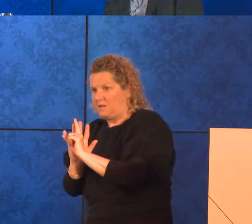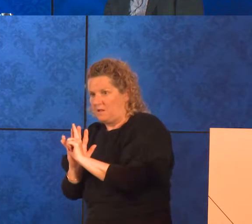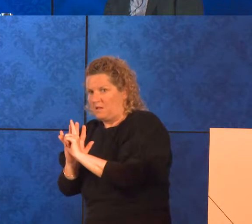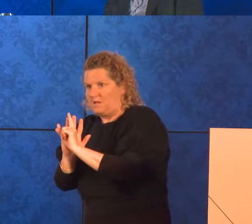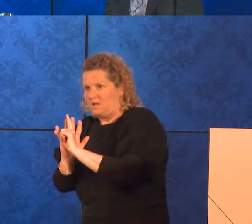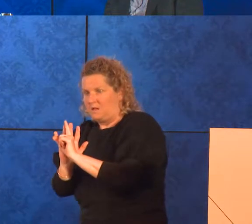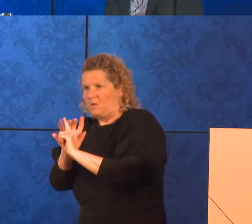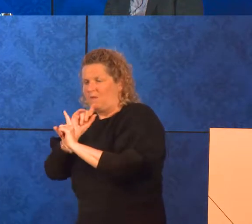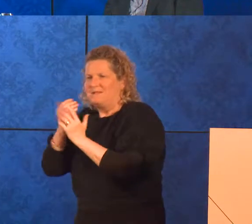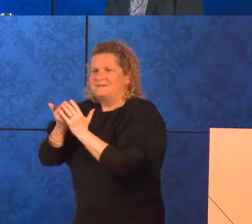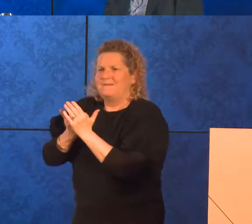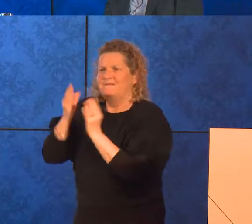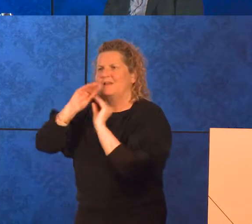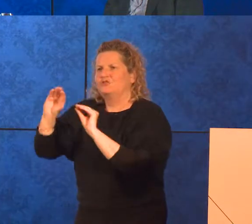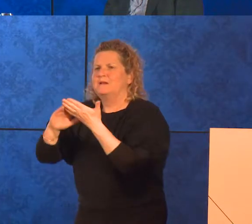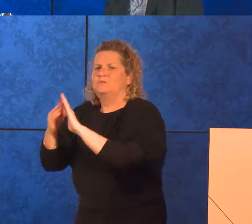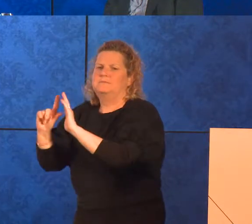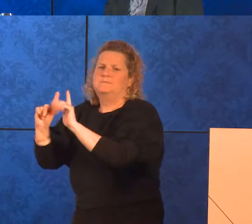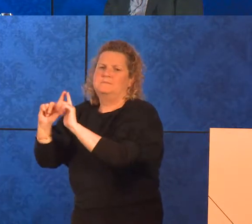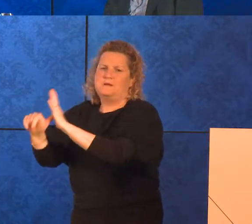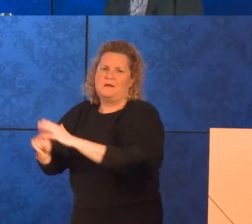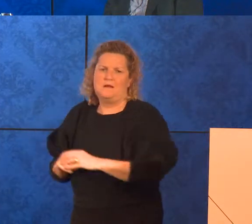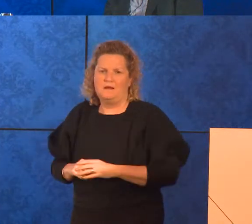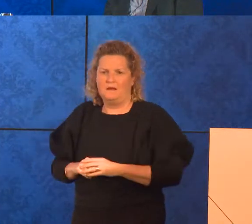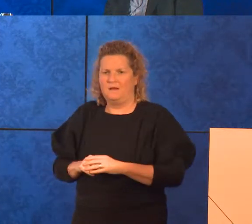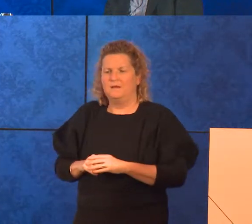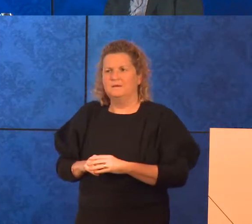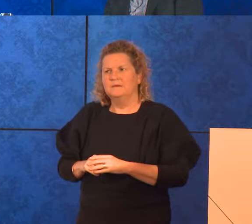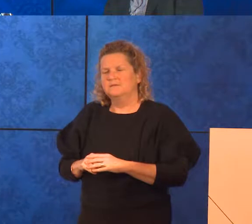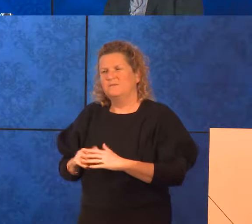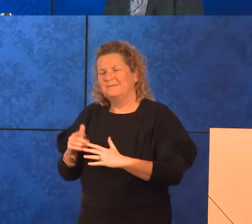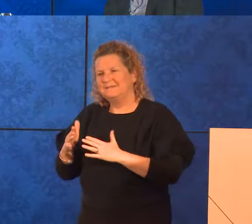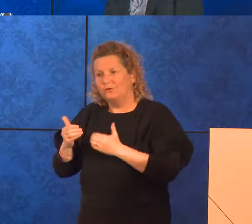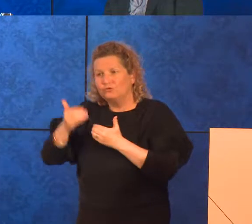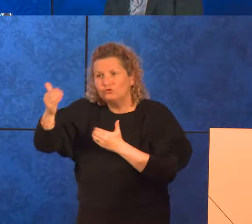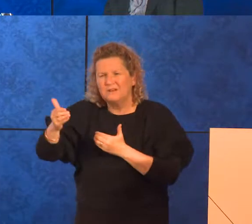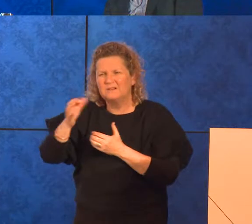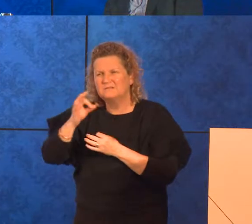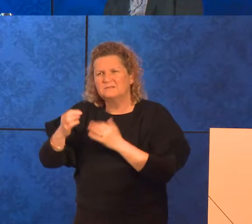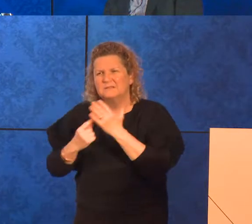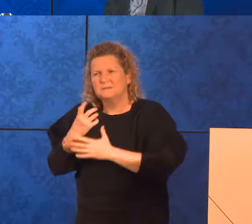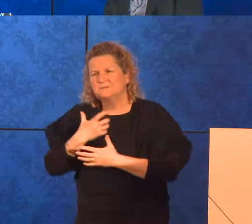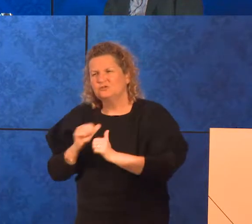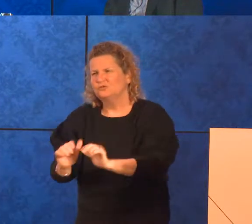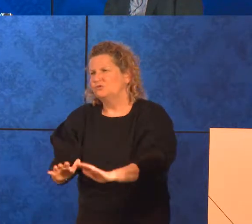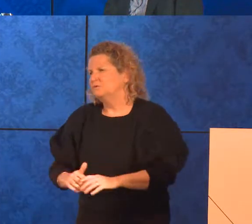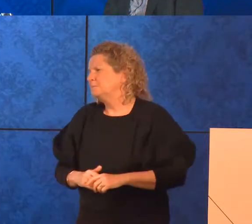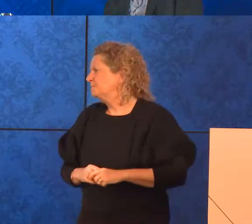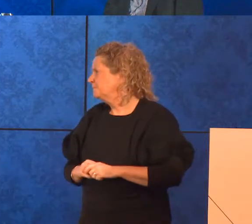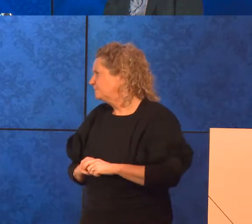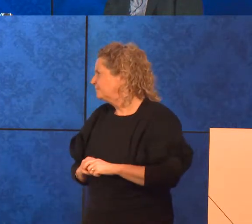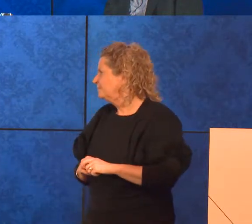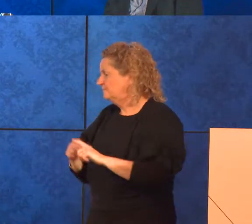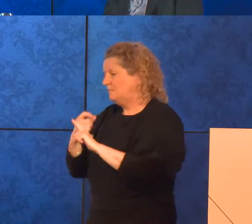that's going to educate the community. So this sort of stuff doesn't keep happening. Yeah. Christie, as a person